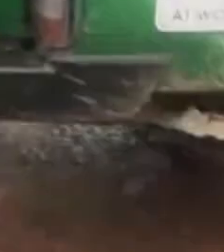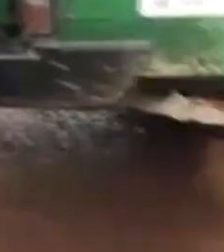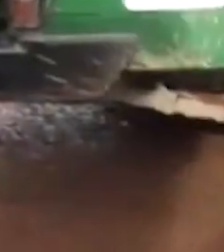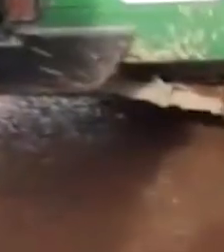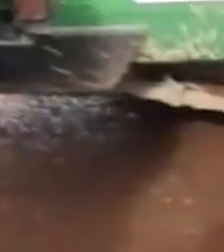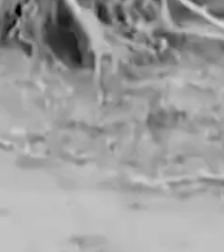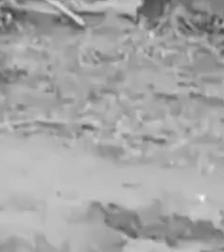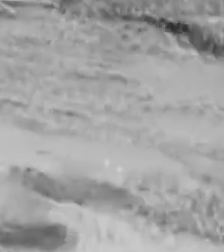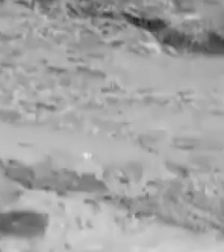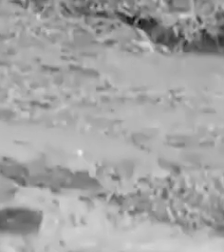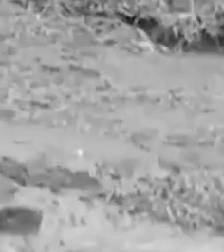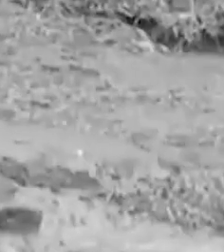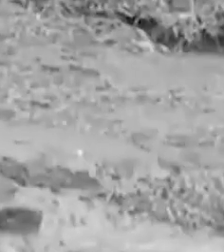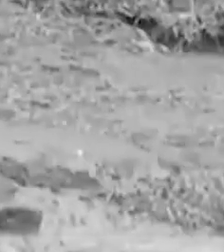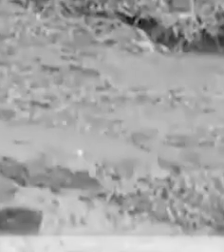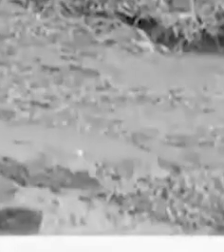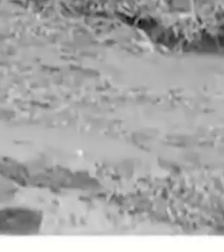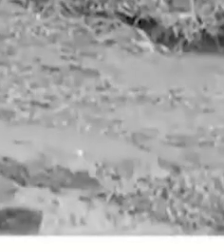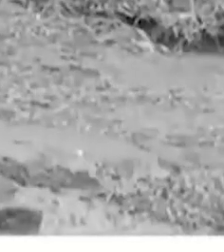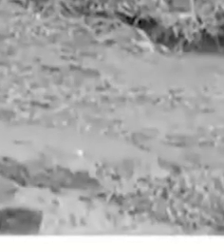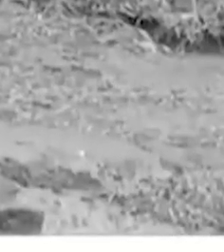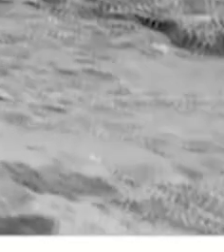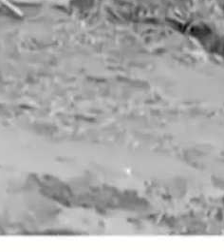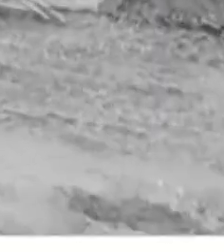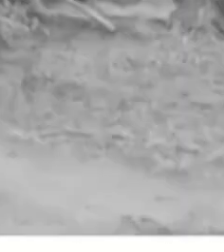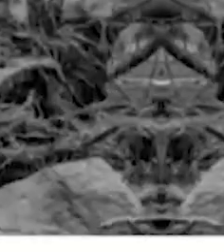their normal lives.